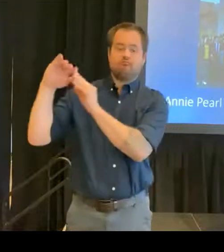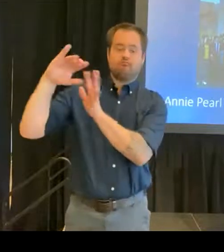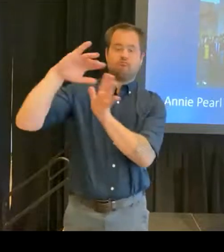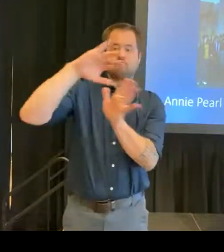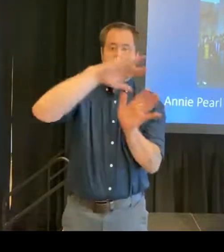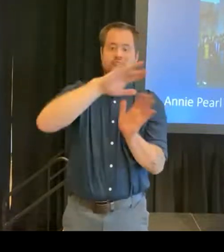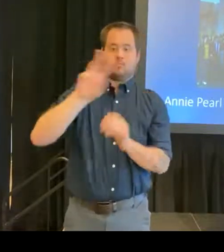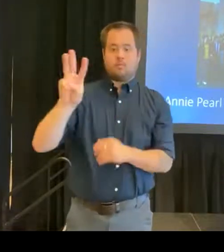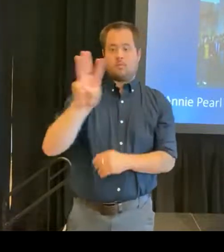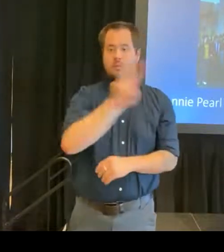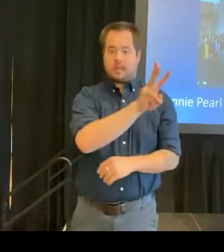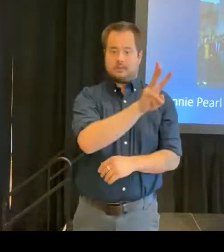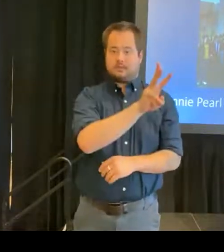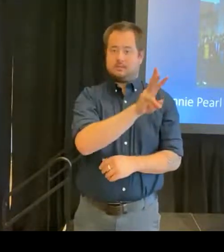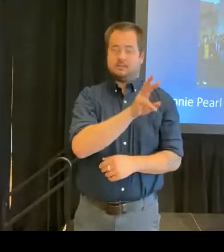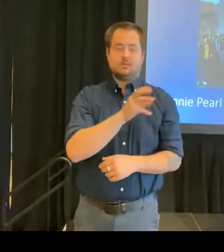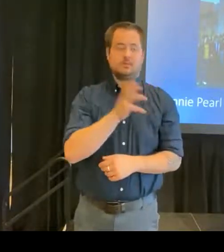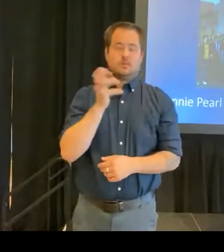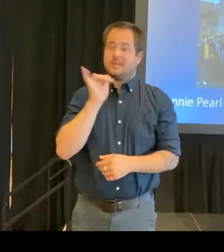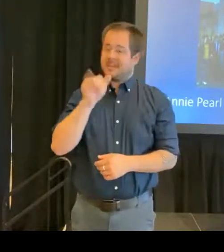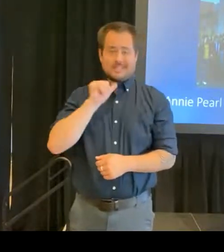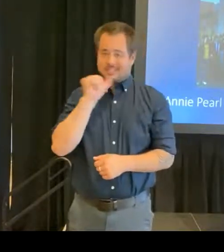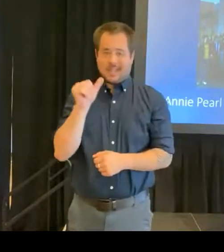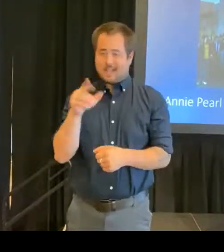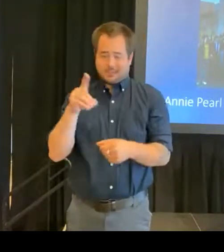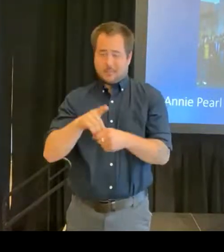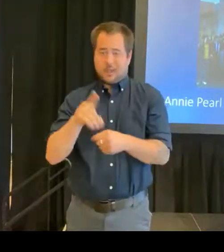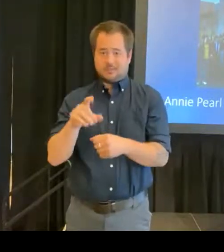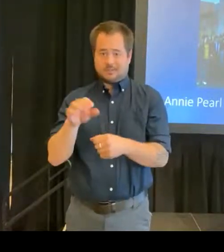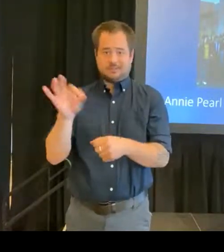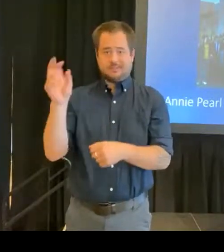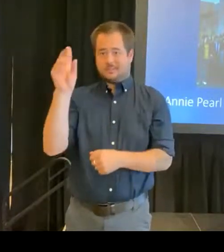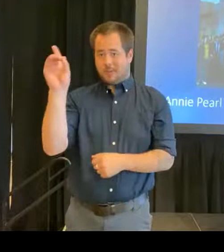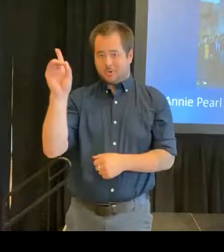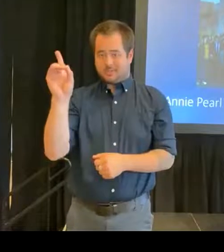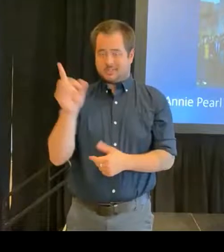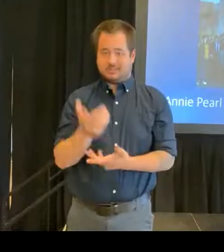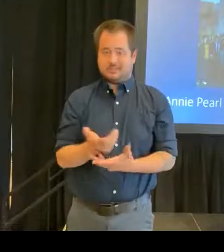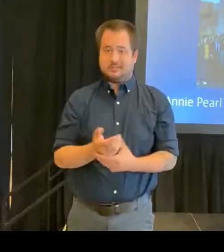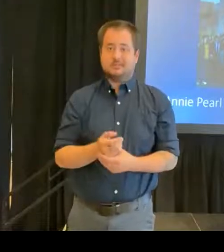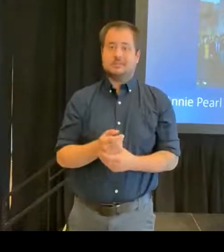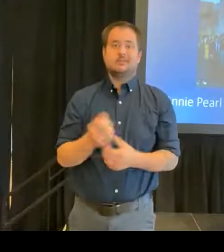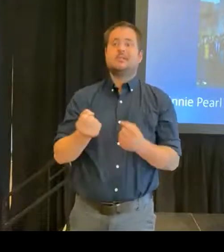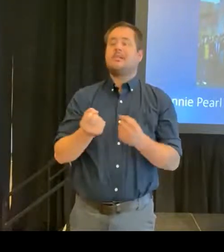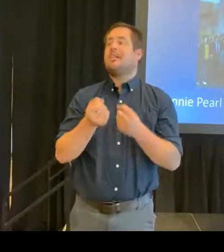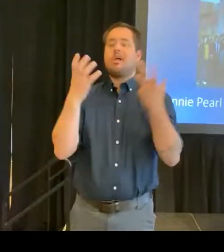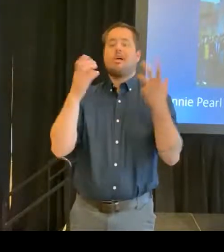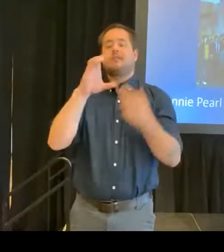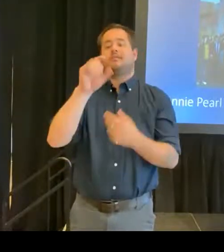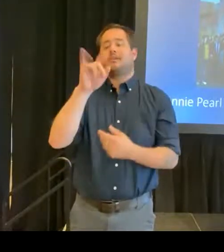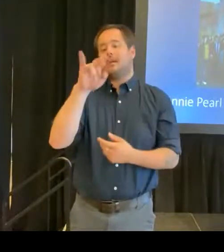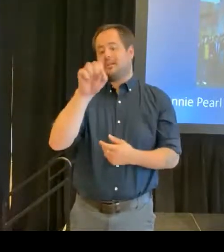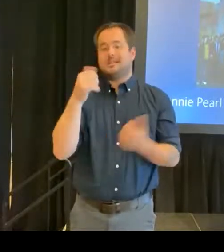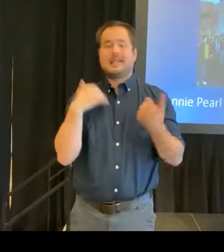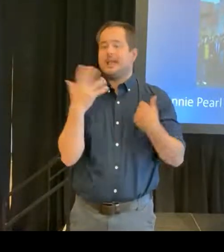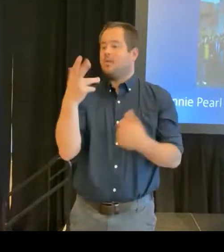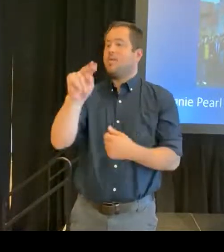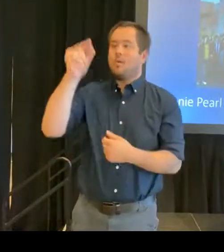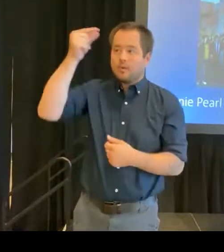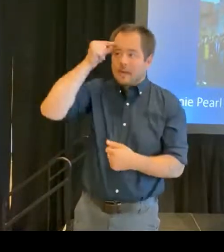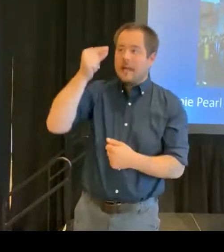with it. That wasn't a democracy. That was a bunch of colonies that had their own governments, and some of them even had their own